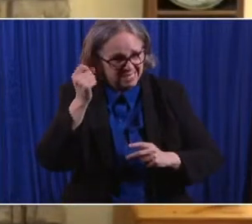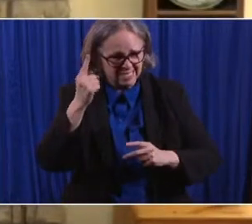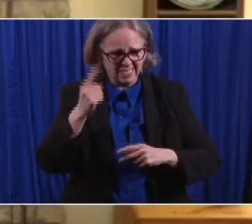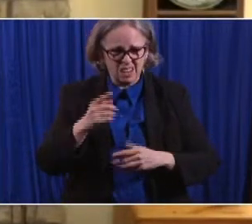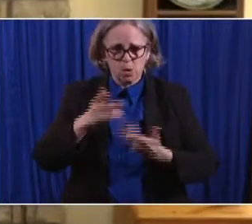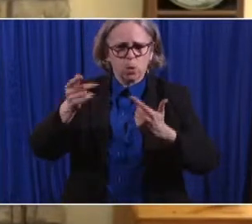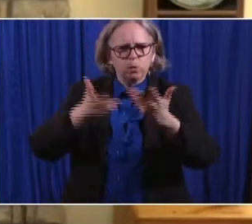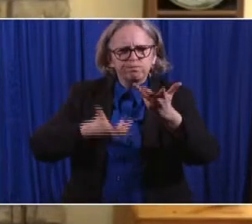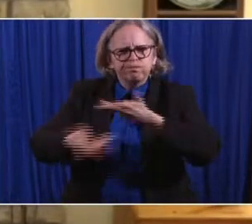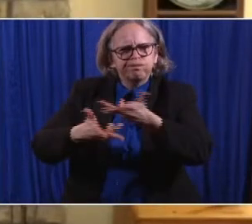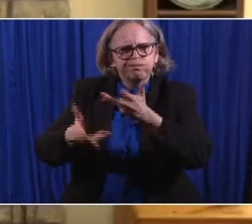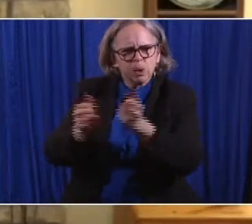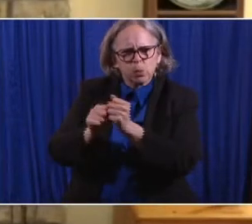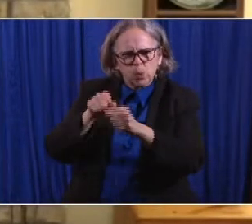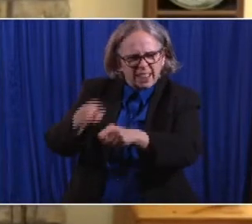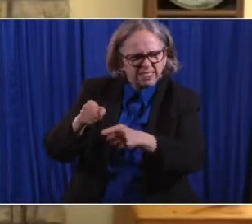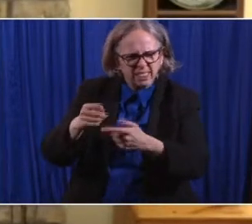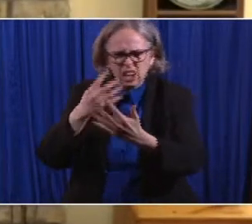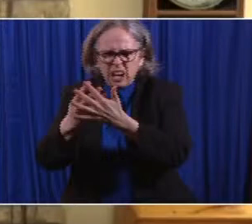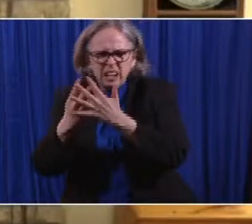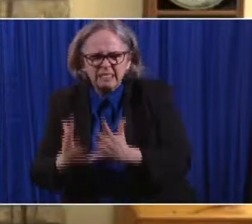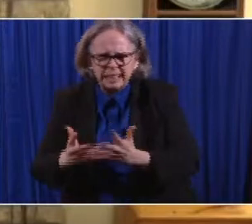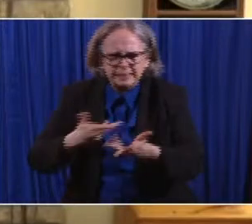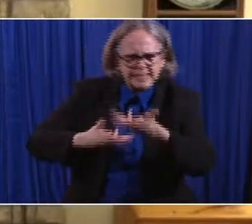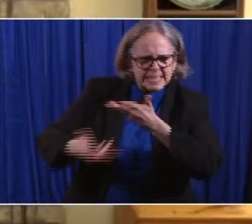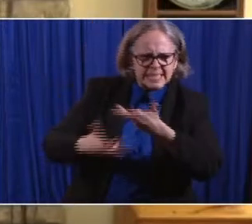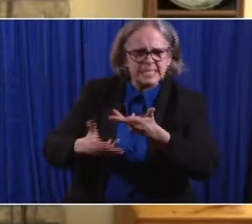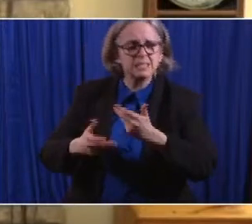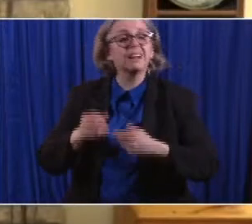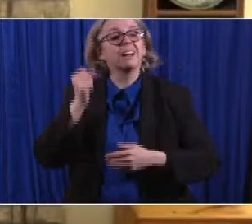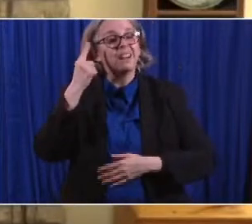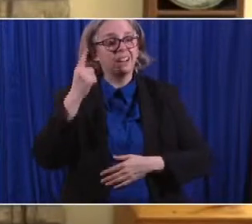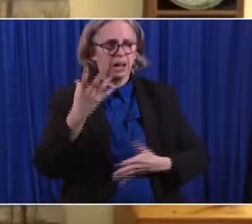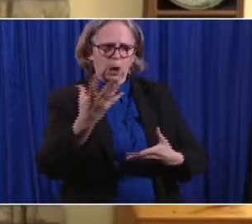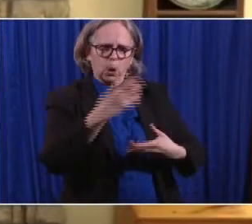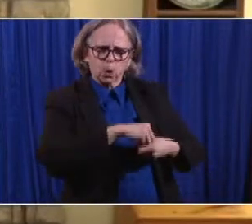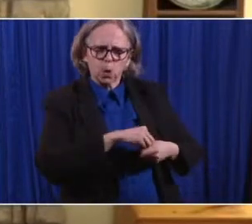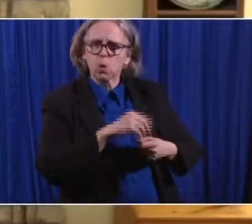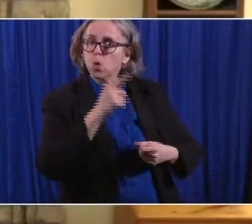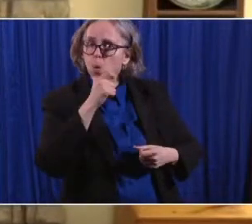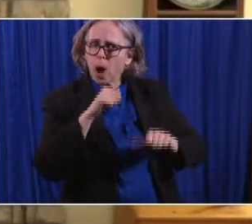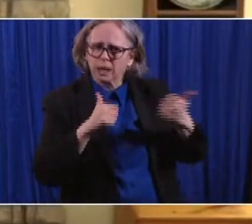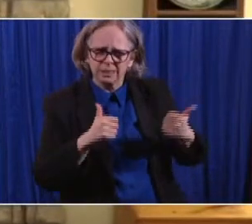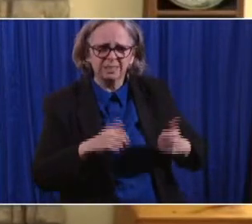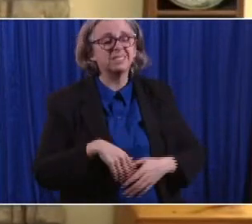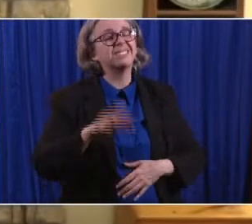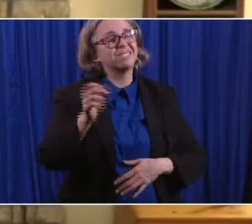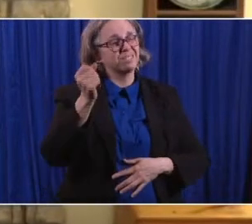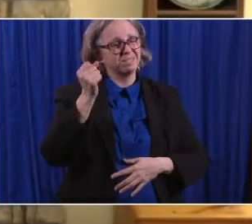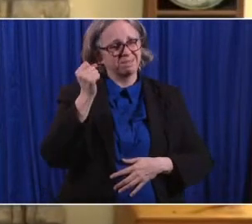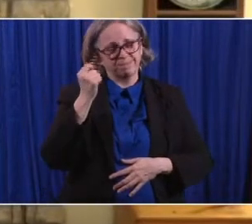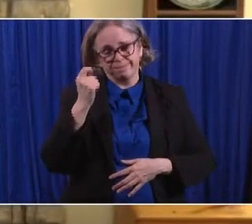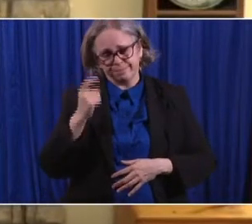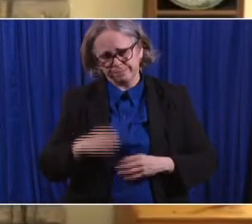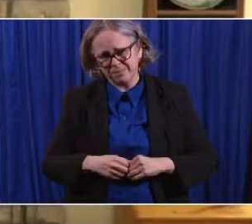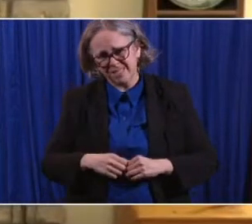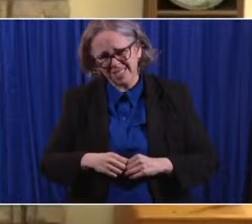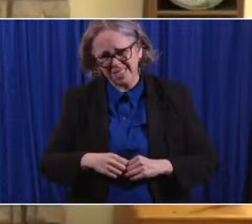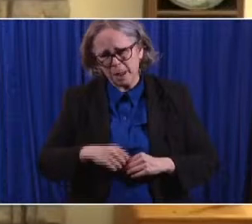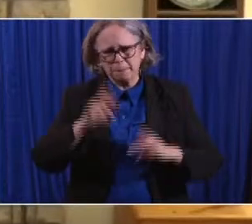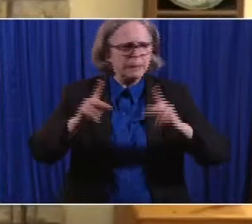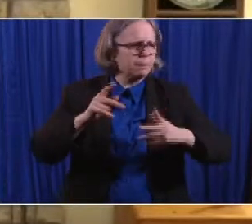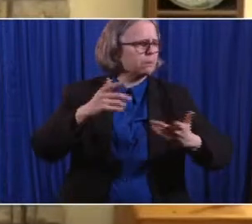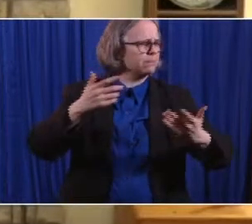those who are incarcerated. This group will also include individuals who have a valid active firefighting certificate in the state of